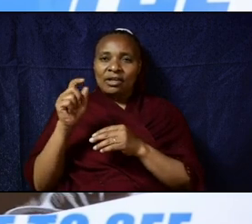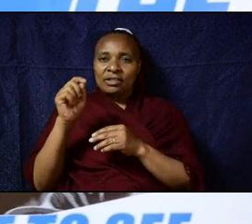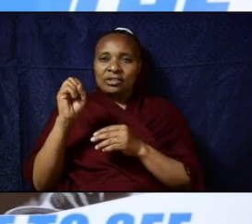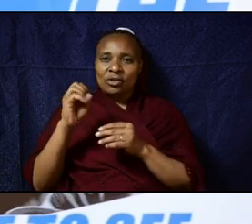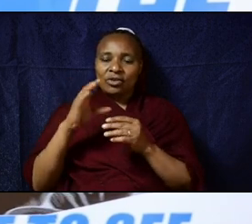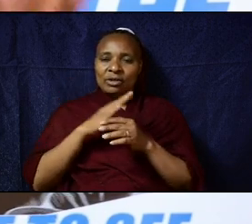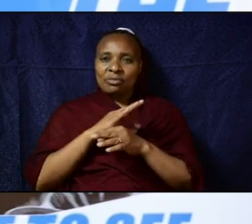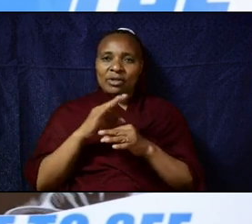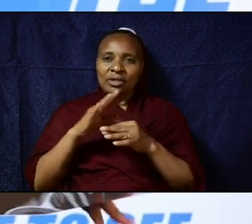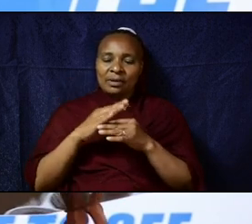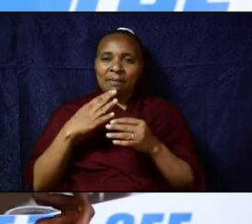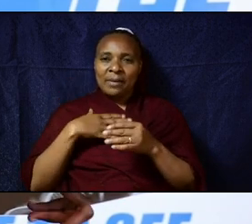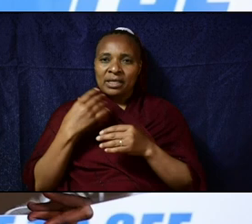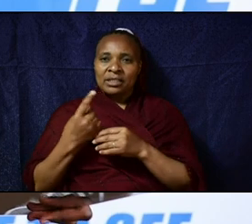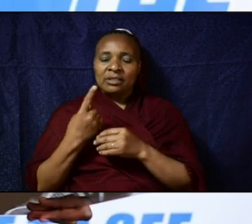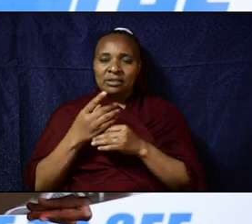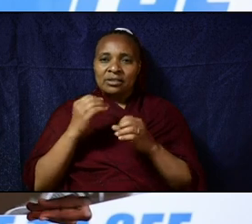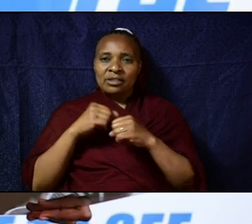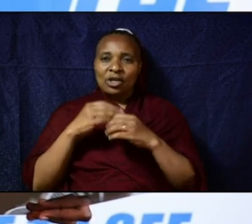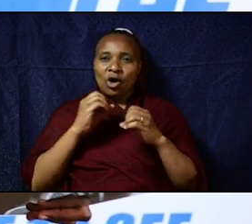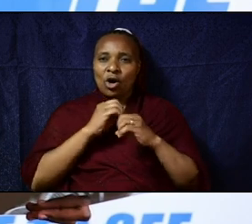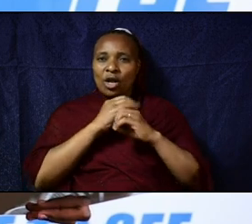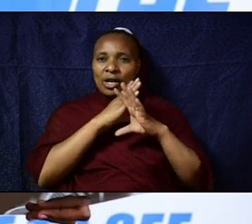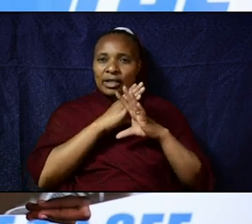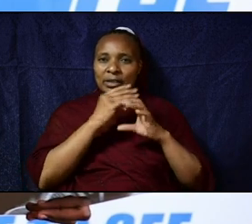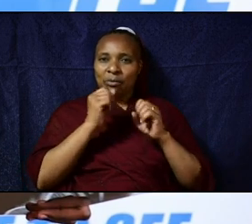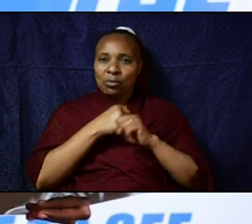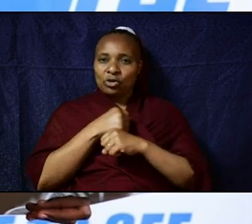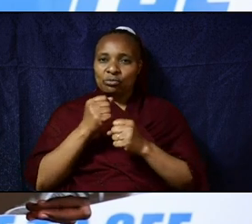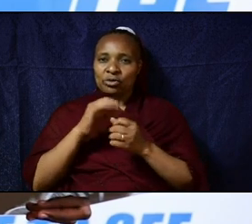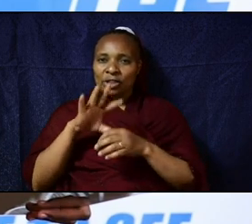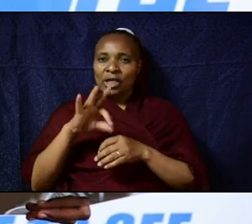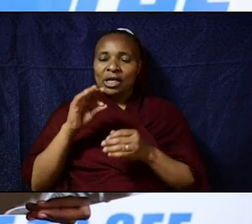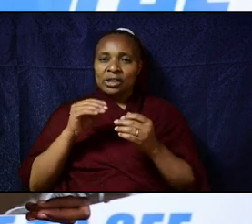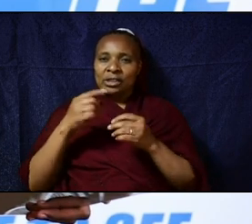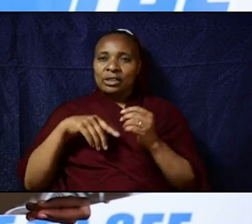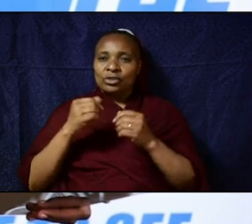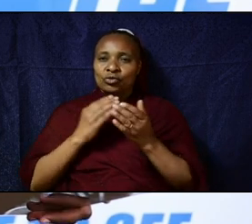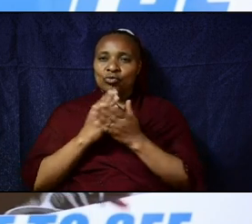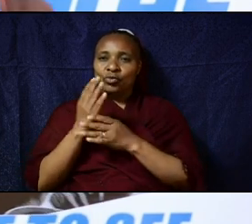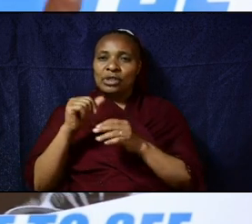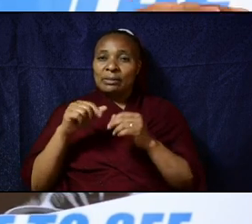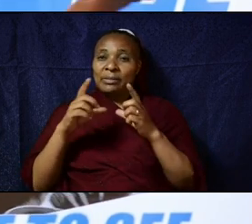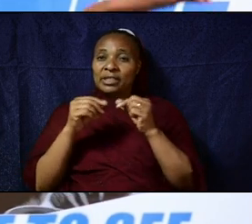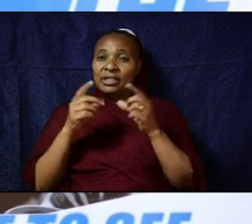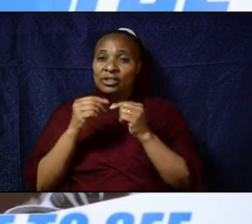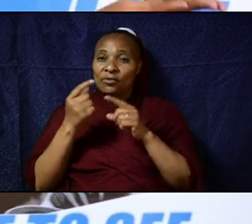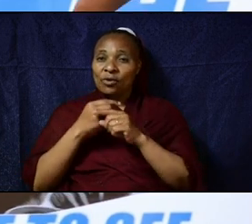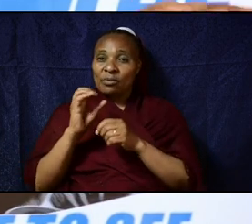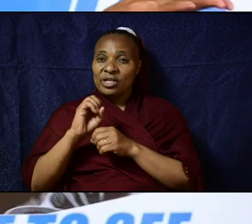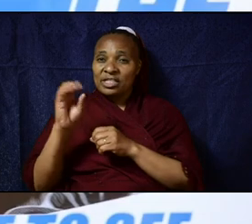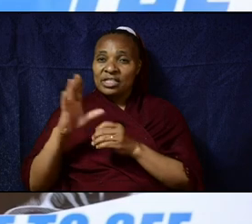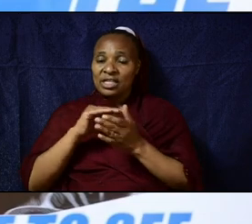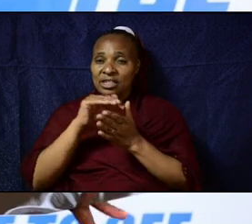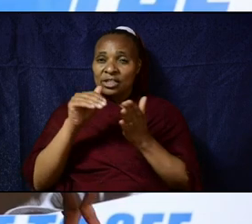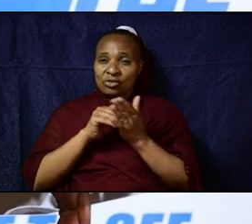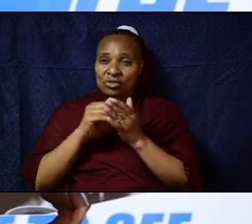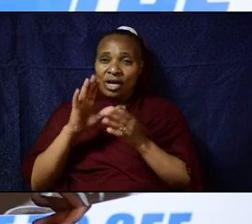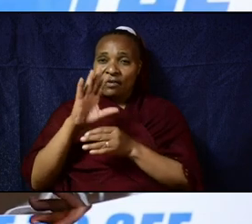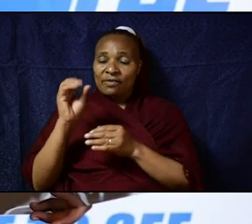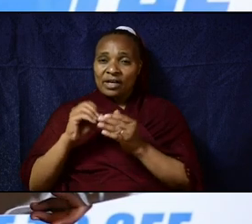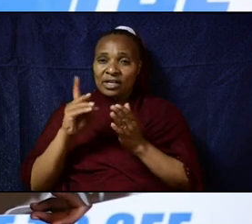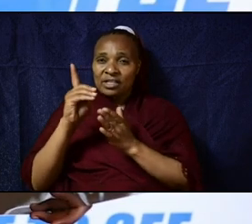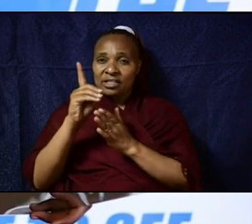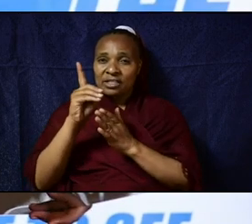piano, and myself on the clarinet, Grace will take us through encouraging mission stories from the Eastern Central African